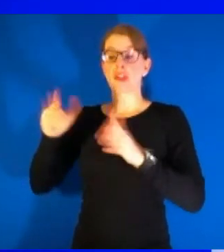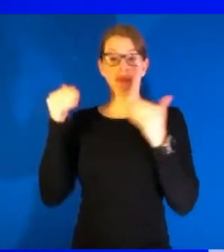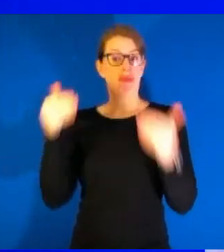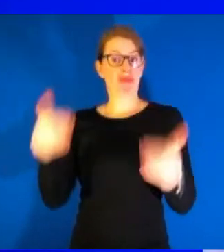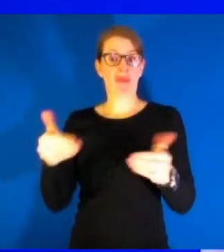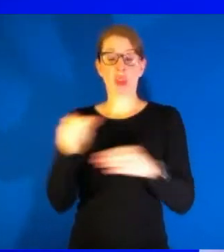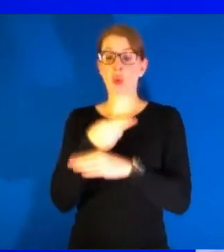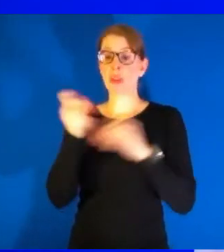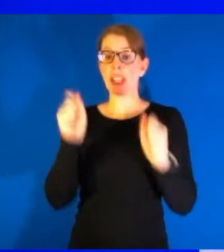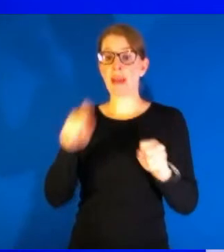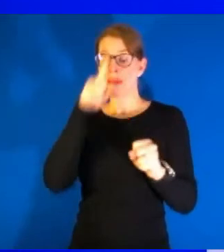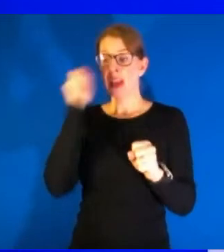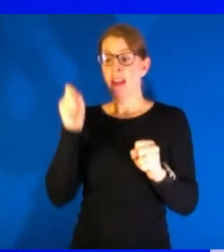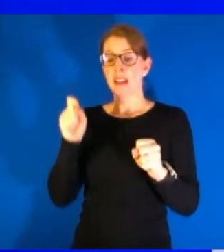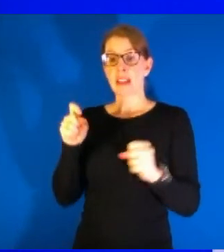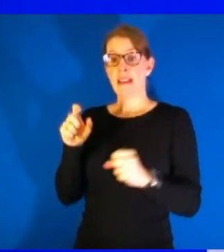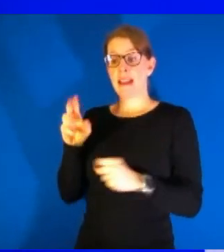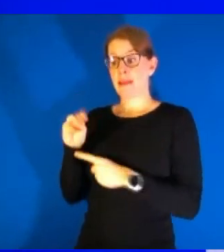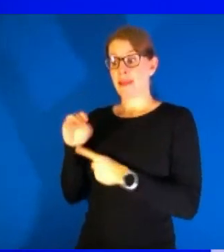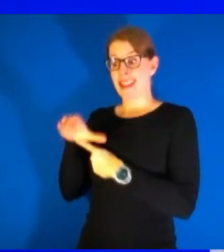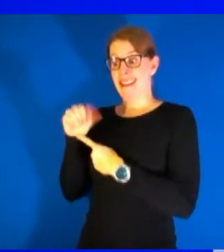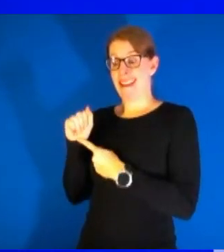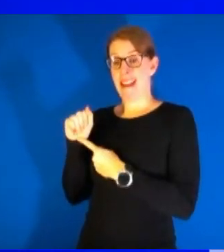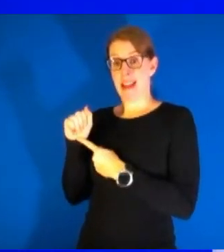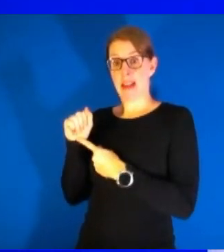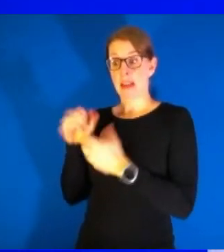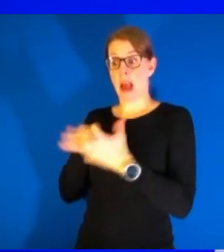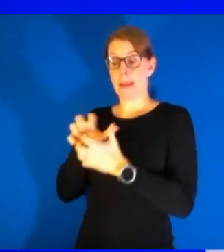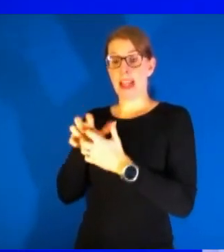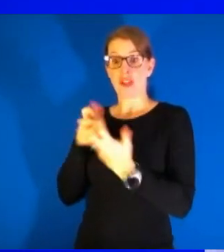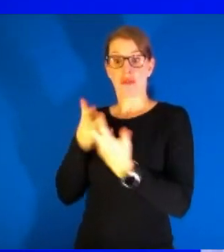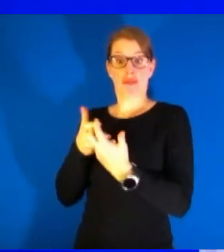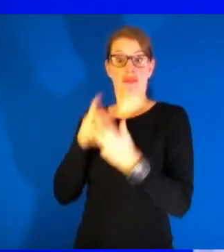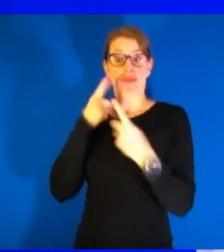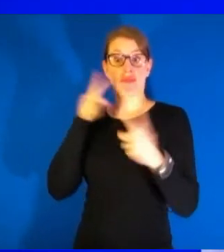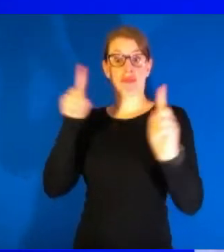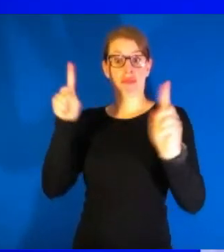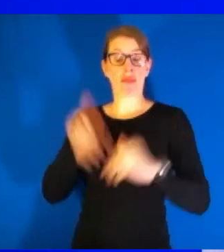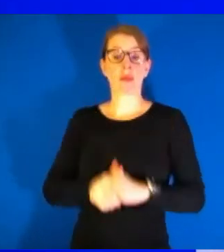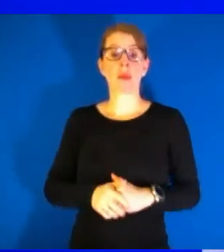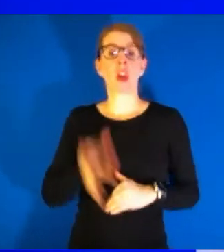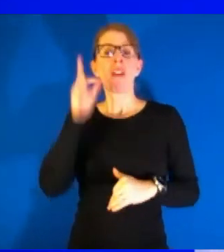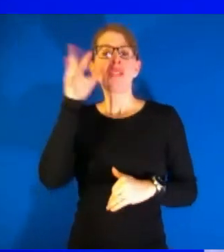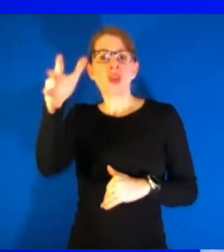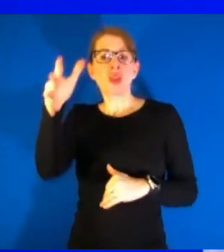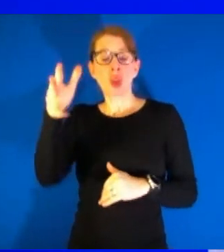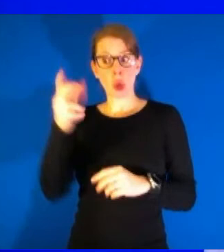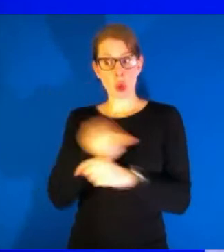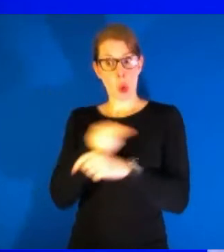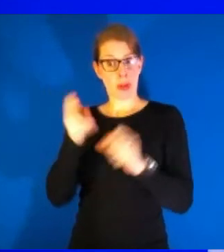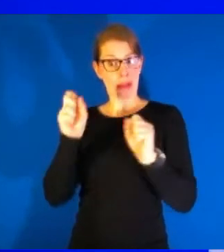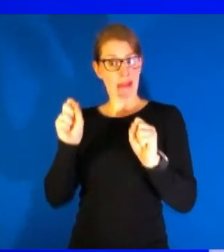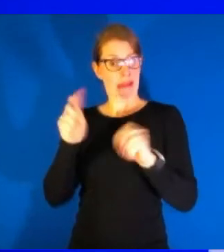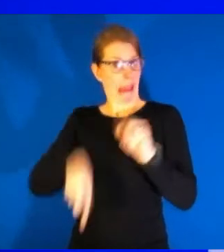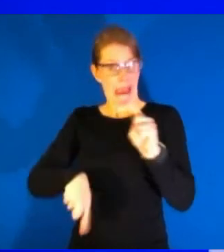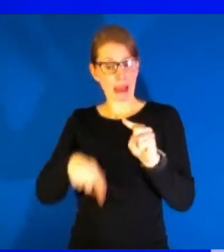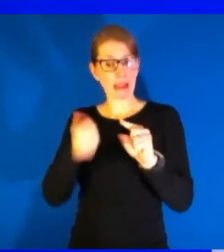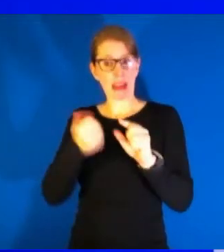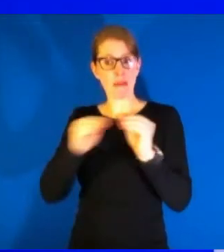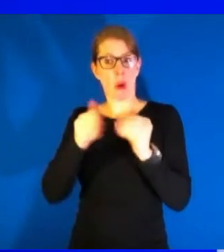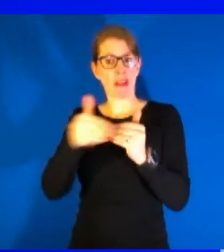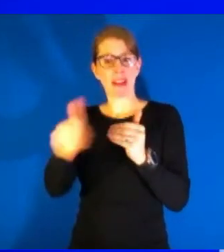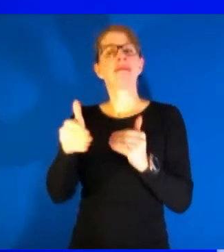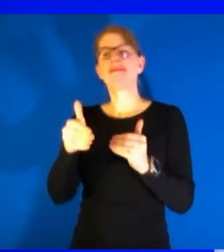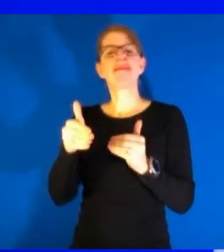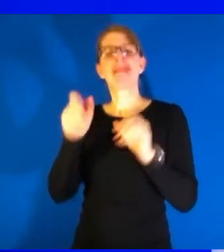antibody combinations did actually work. So there's nothing to say that in the future they can't use them if they find that the monoclonal antibody has